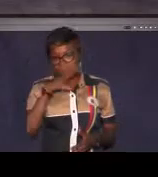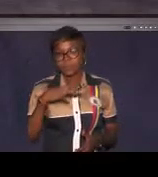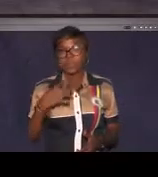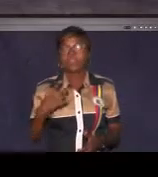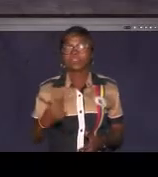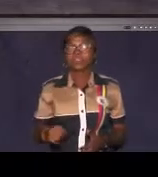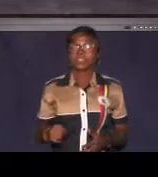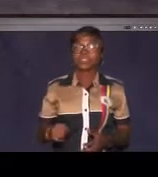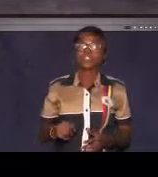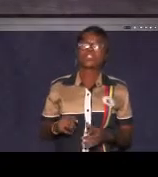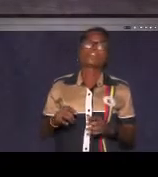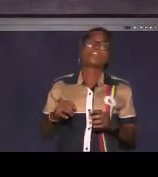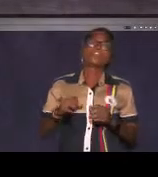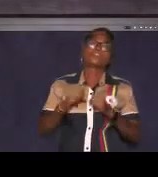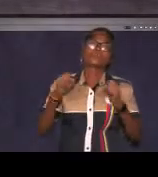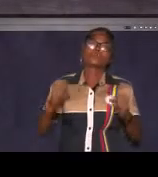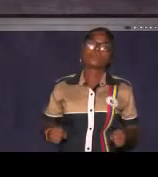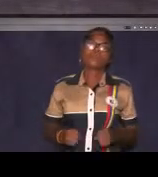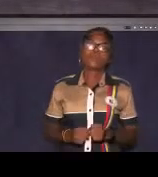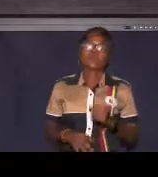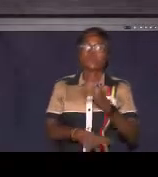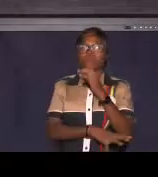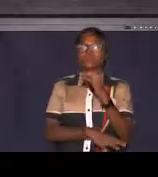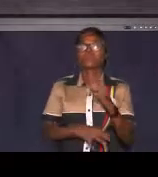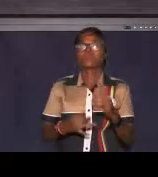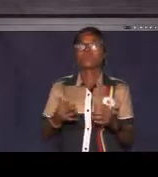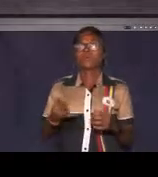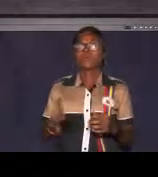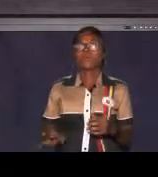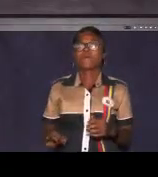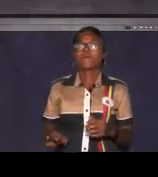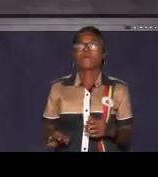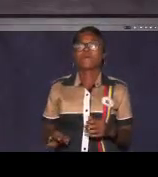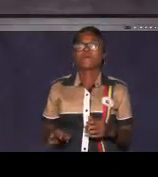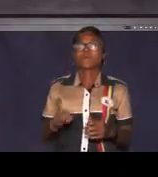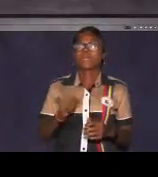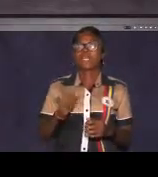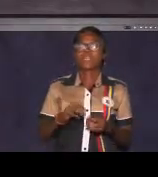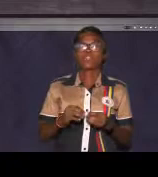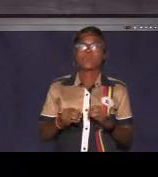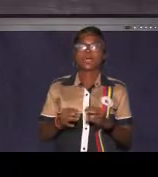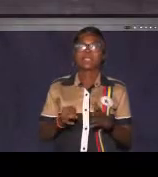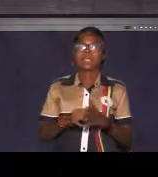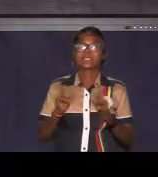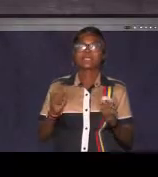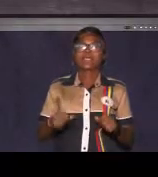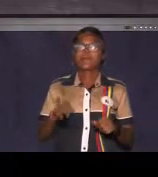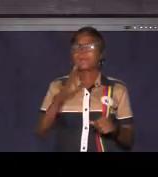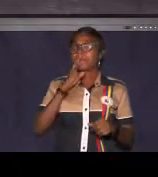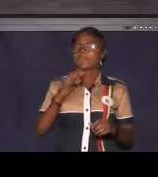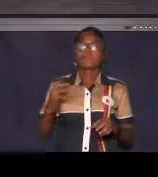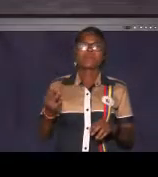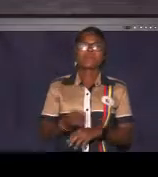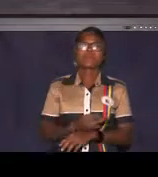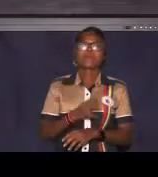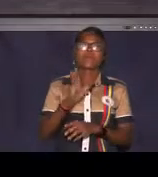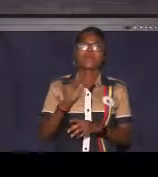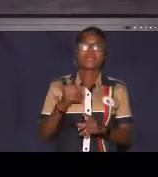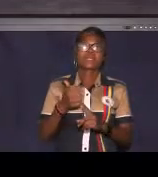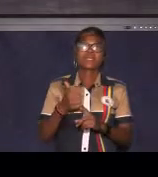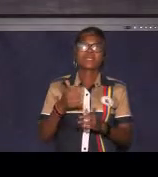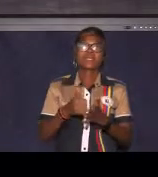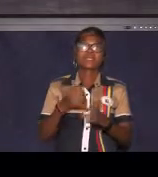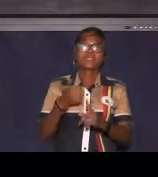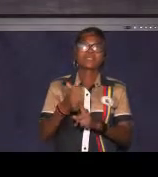of 196. Okay, so that means we should find a number that can be multiplied by